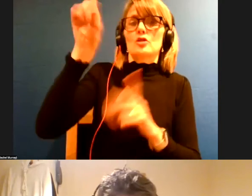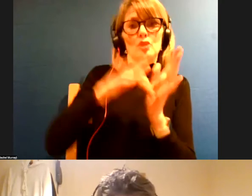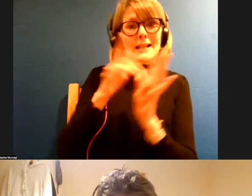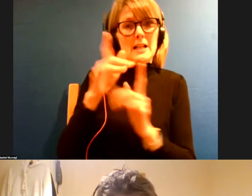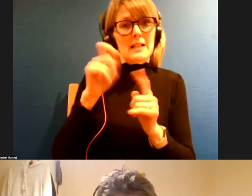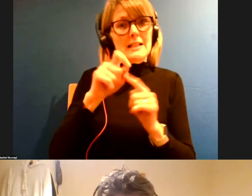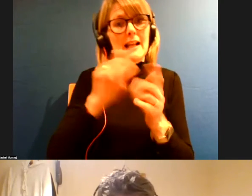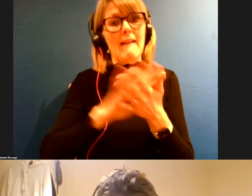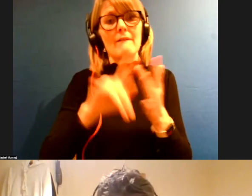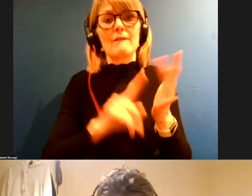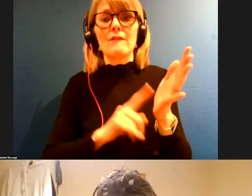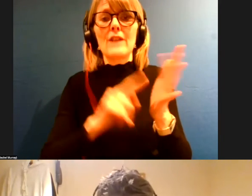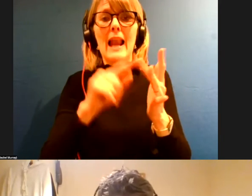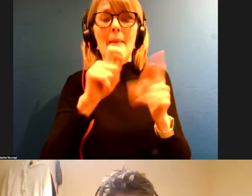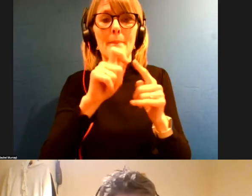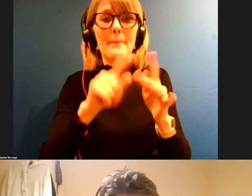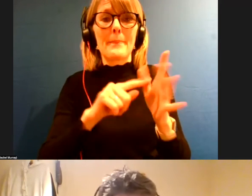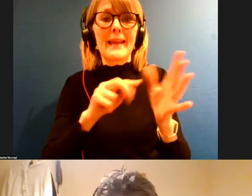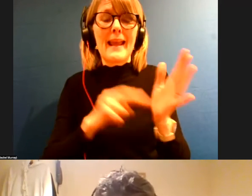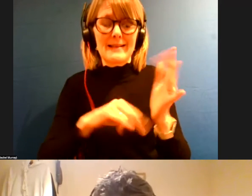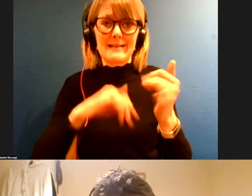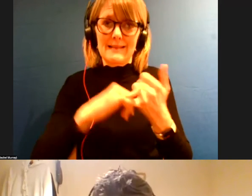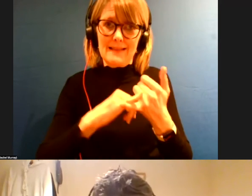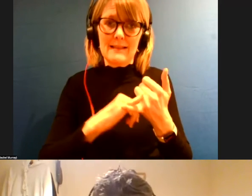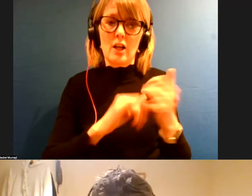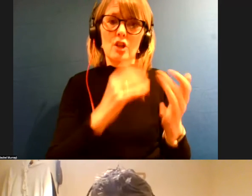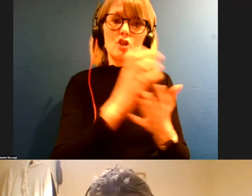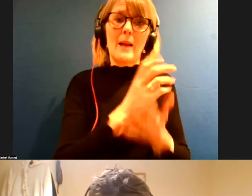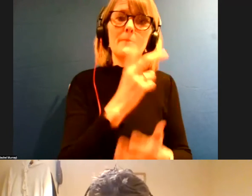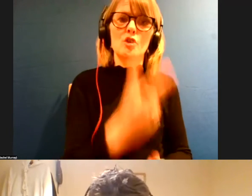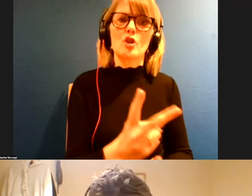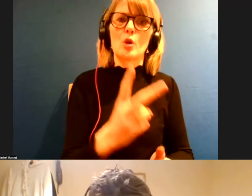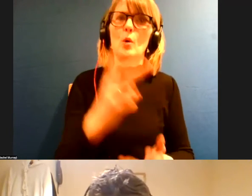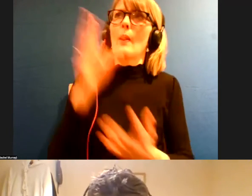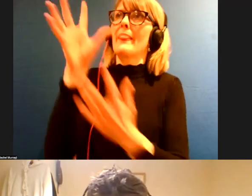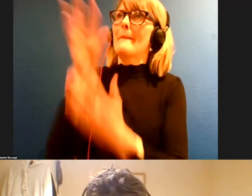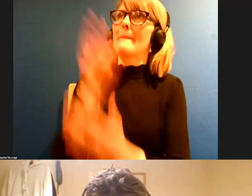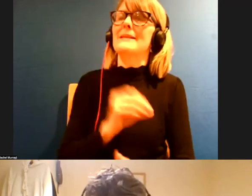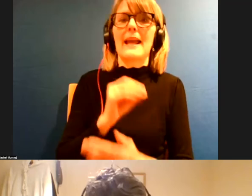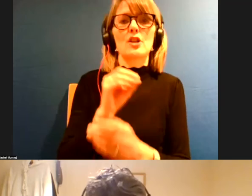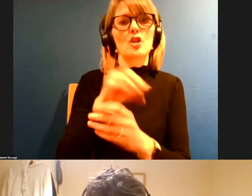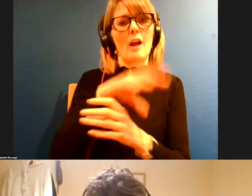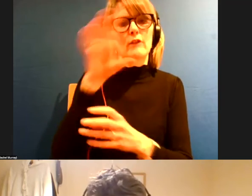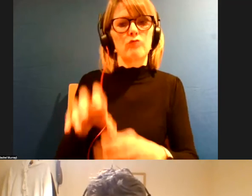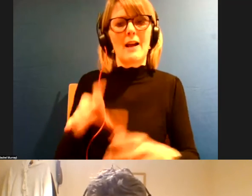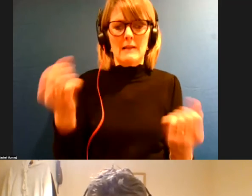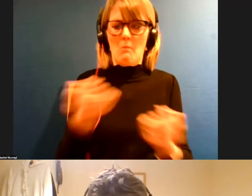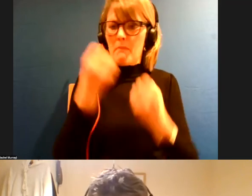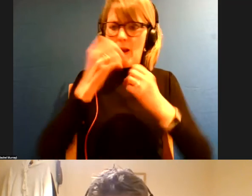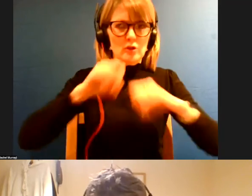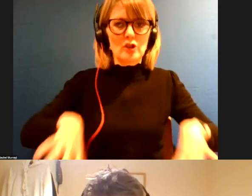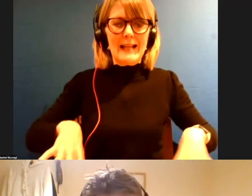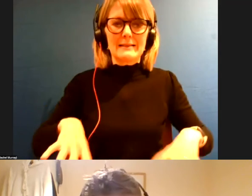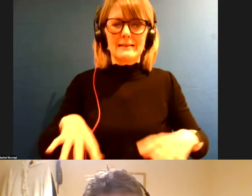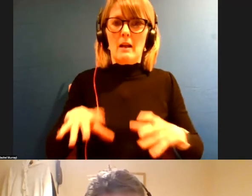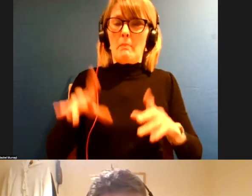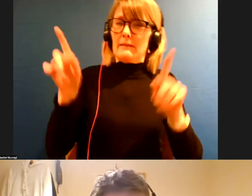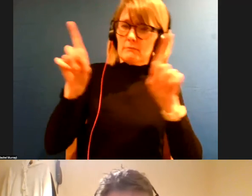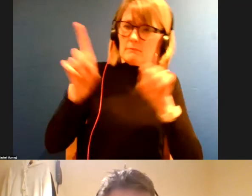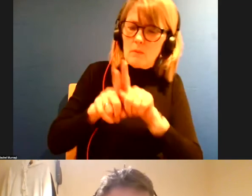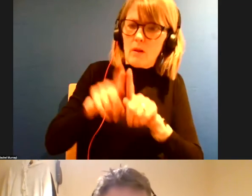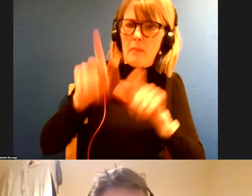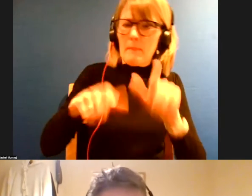2. The imitation of Christ in shedding power and being alongside those who have been shamed is the only way